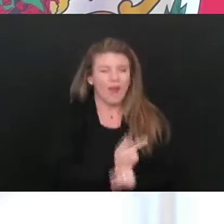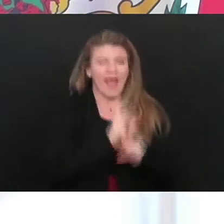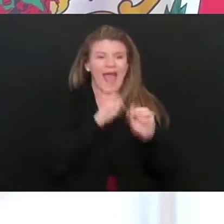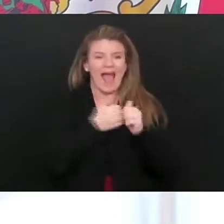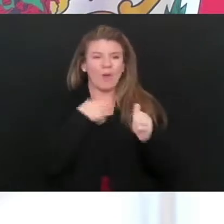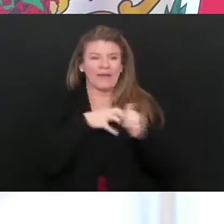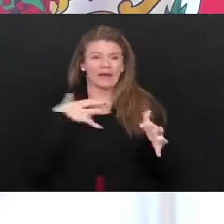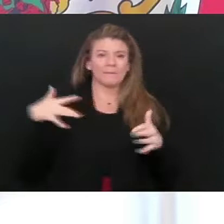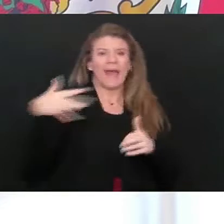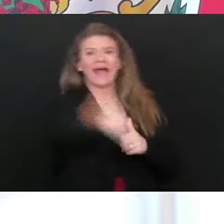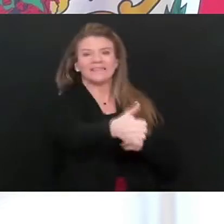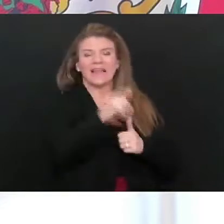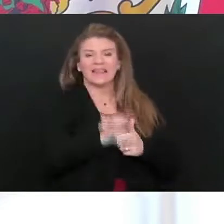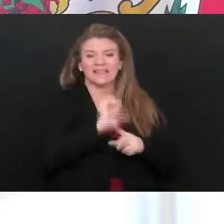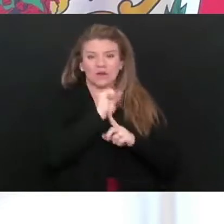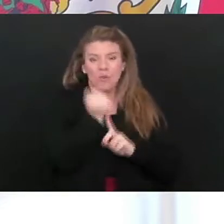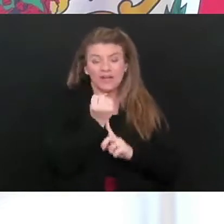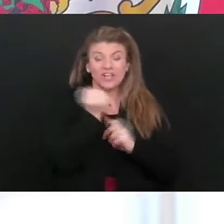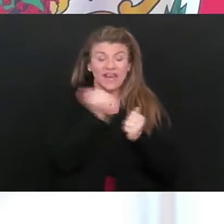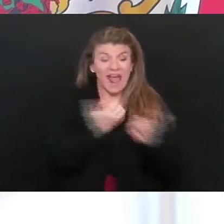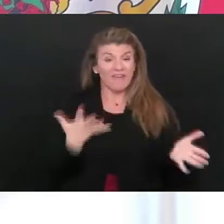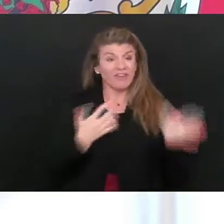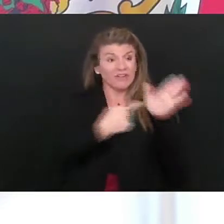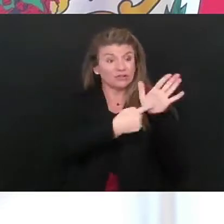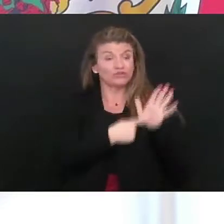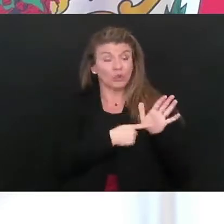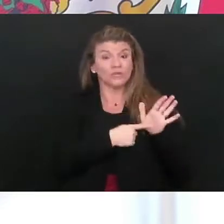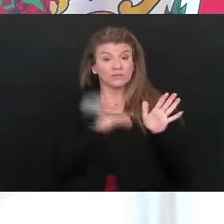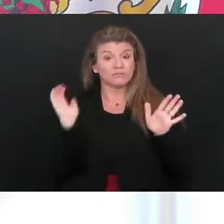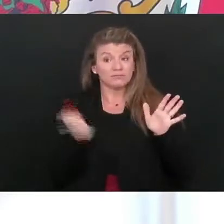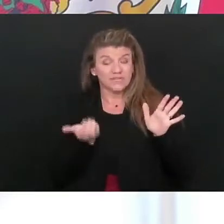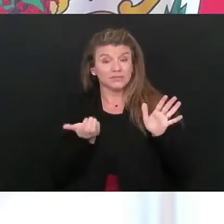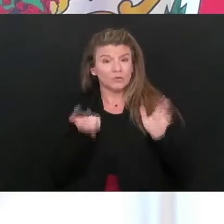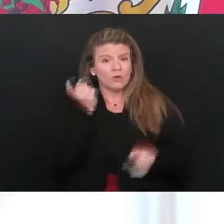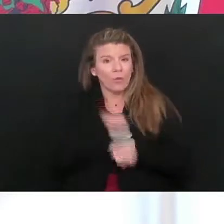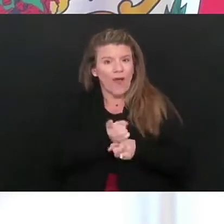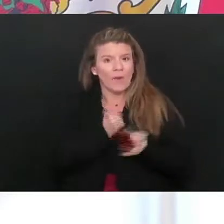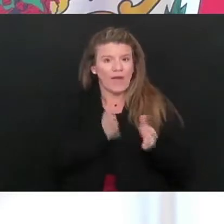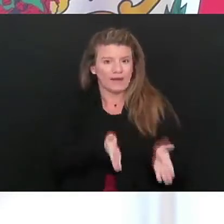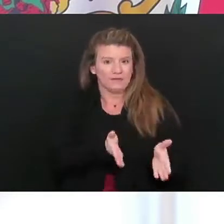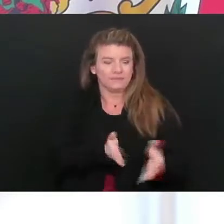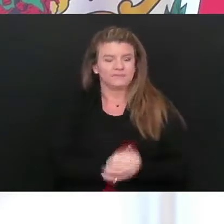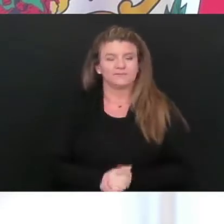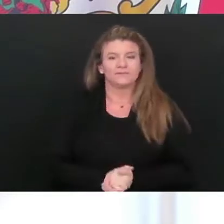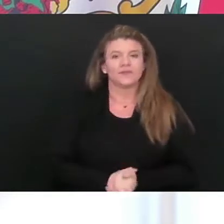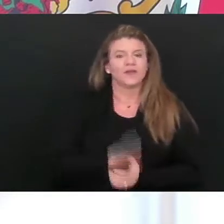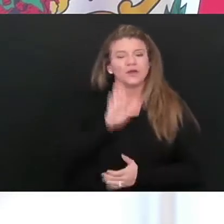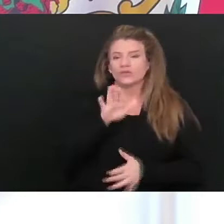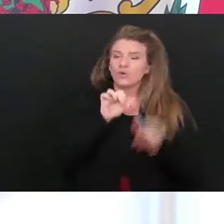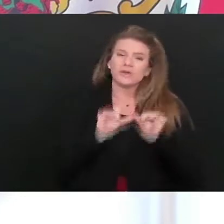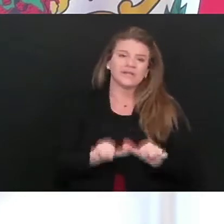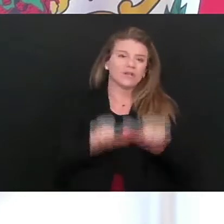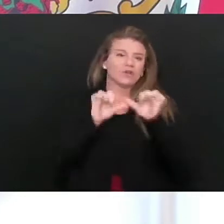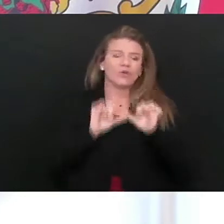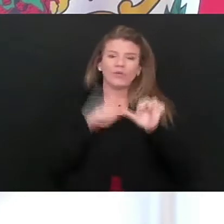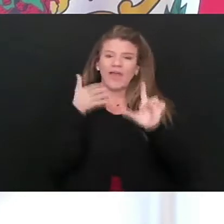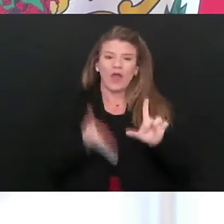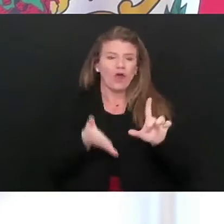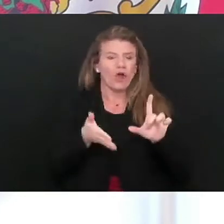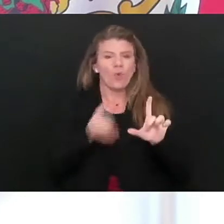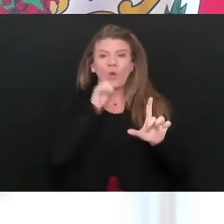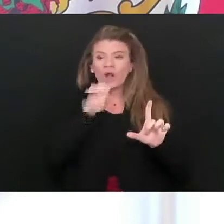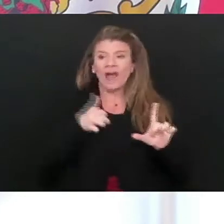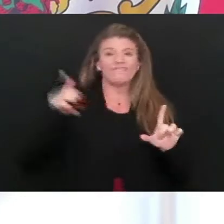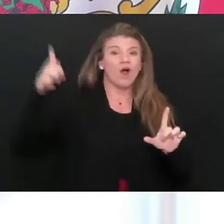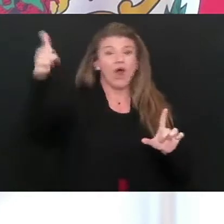this, and all the indicators show that we're on our way. So just hang in there, West Virginia. We're not far, but